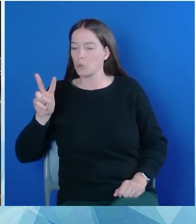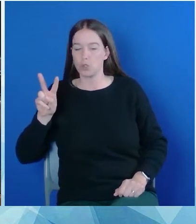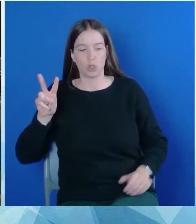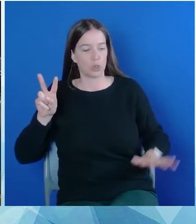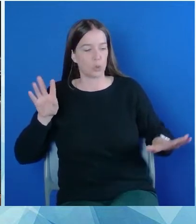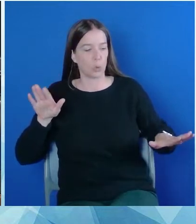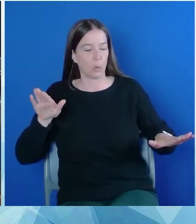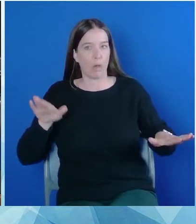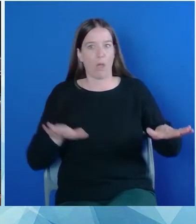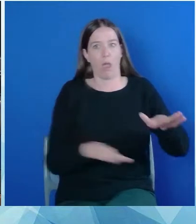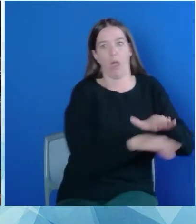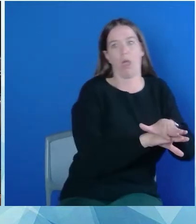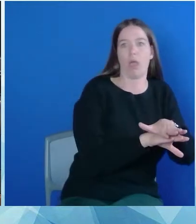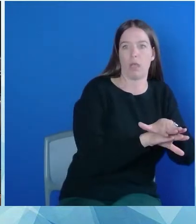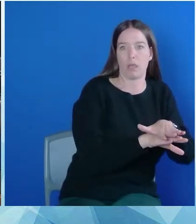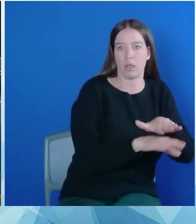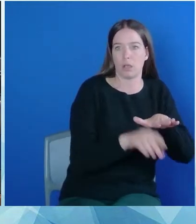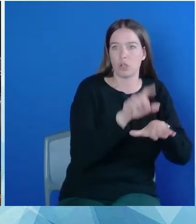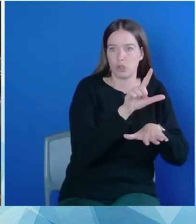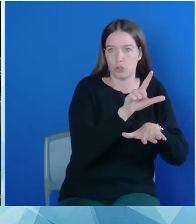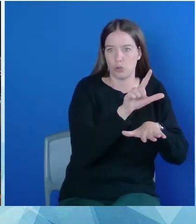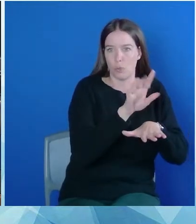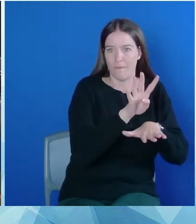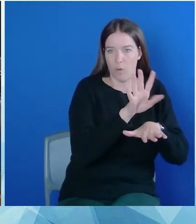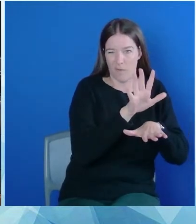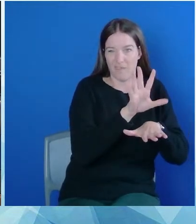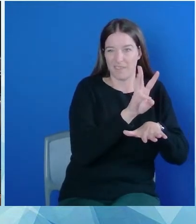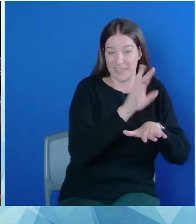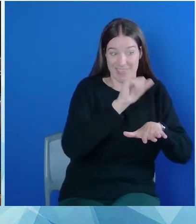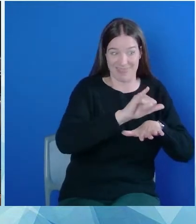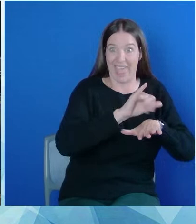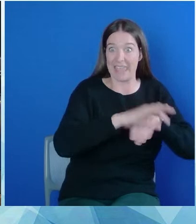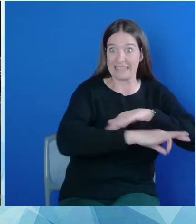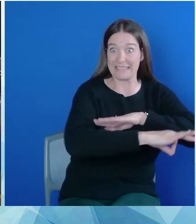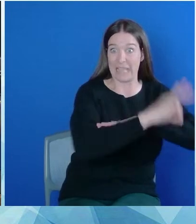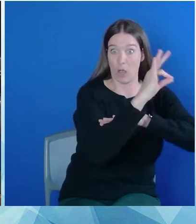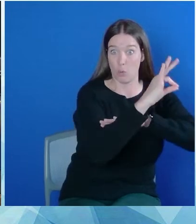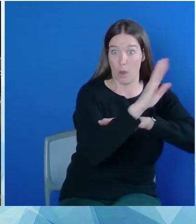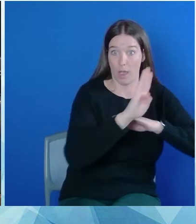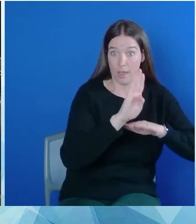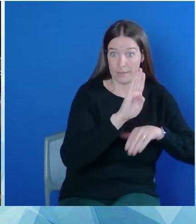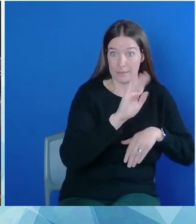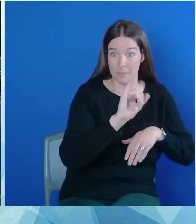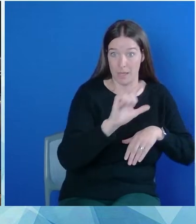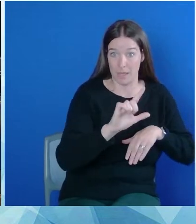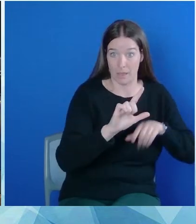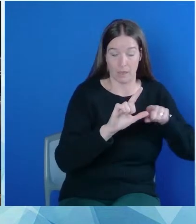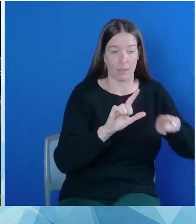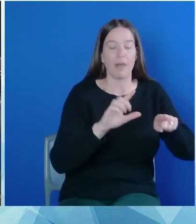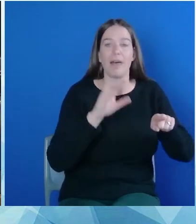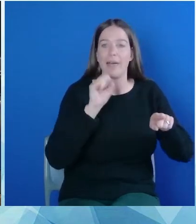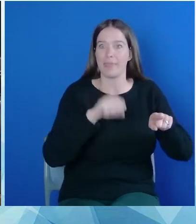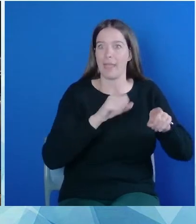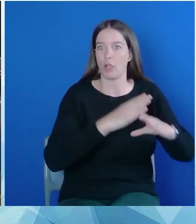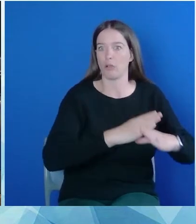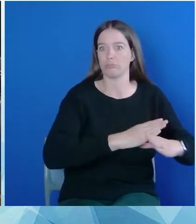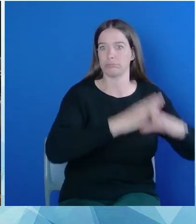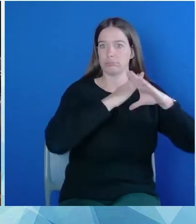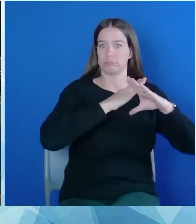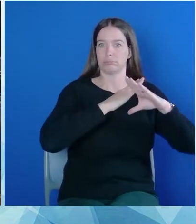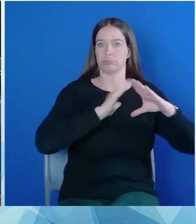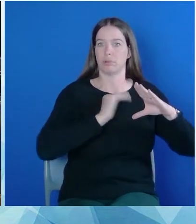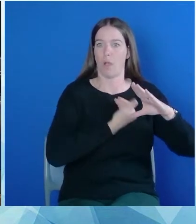hinge the longevity of our school on if we will